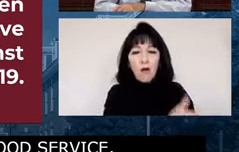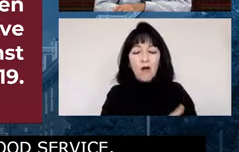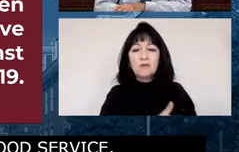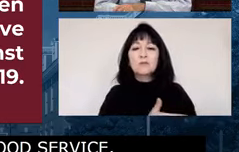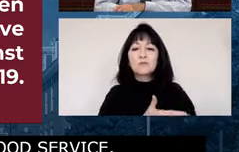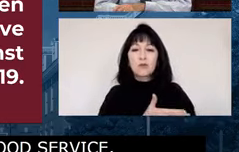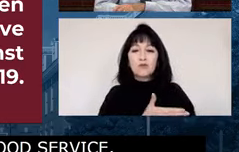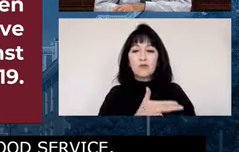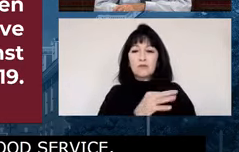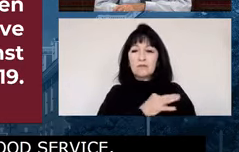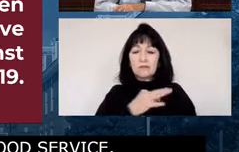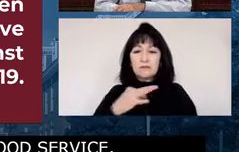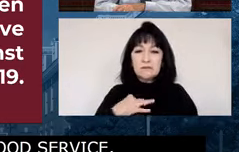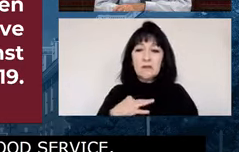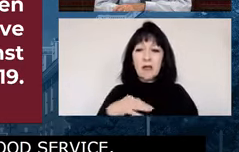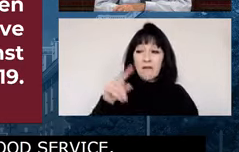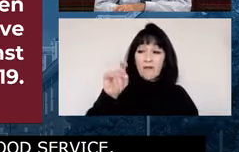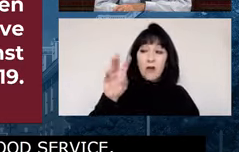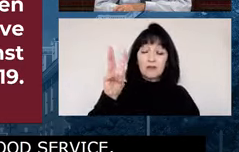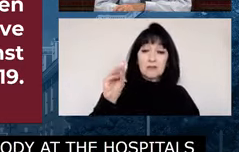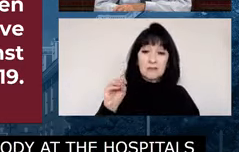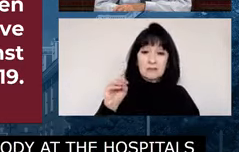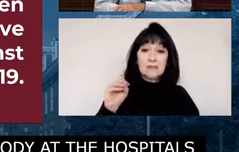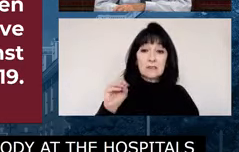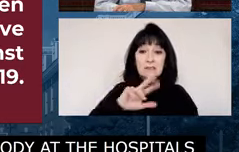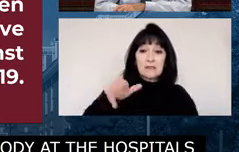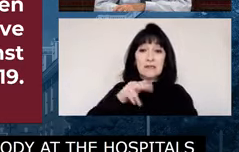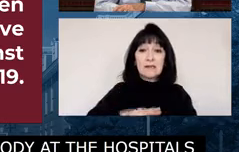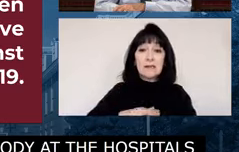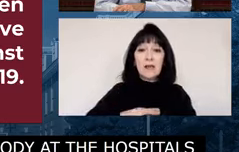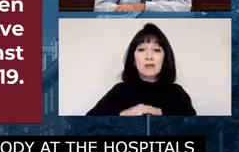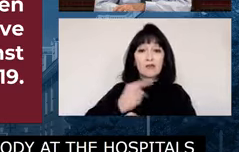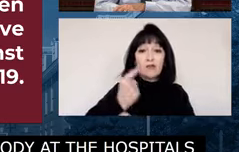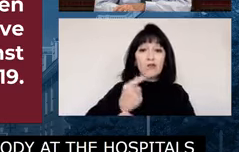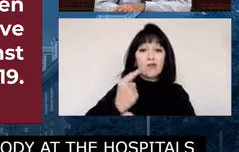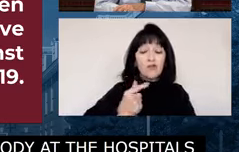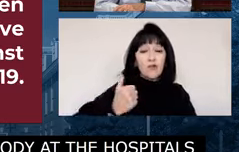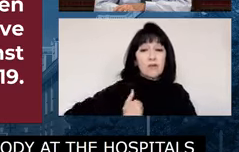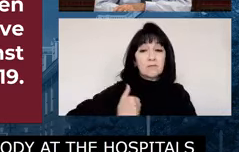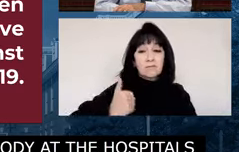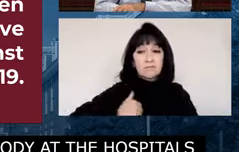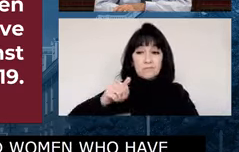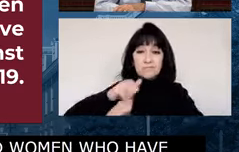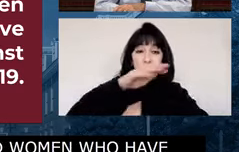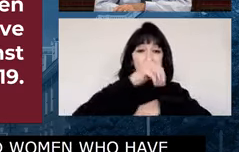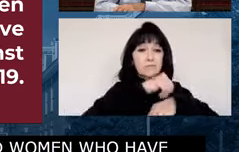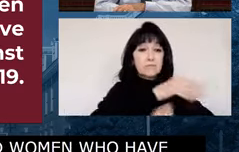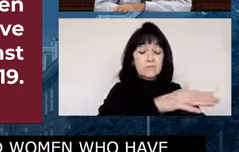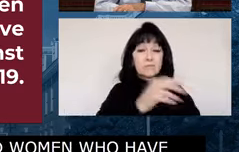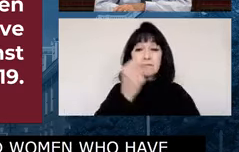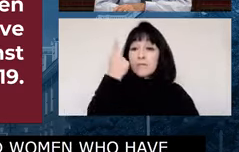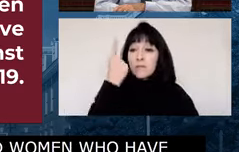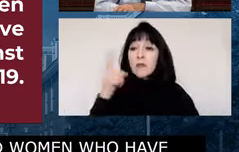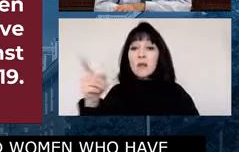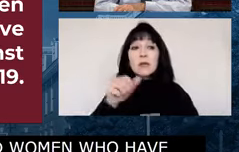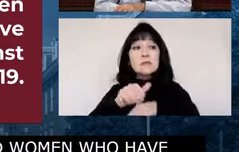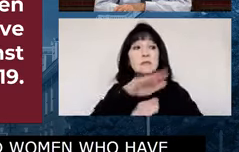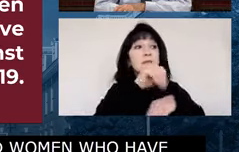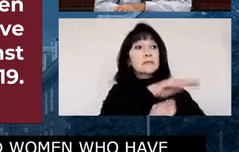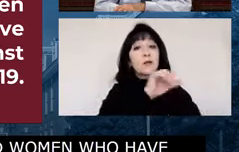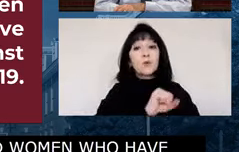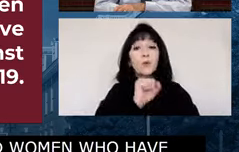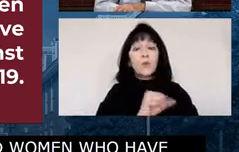who've been deployed, 160 plus for their non-clinical functions, those that have been trained up as CNAs to